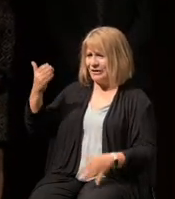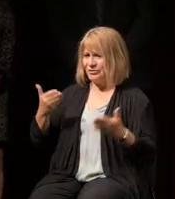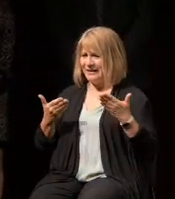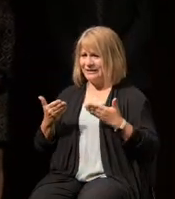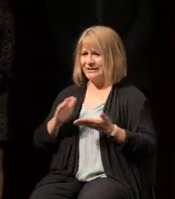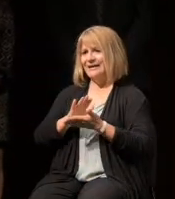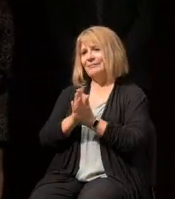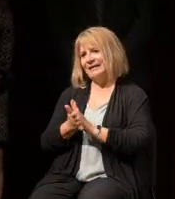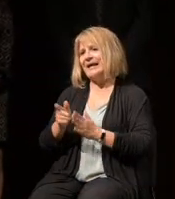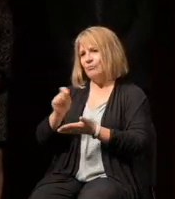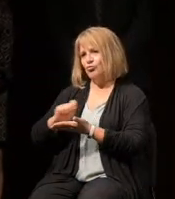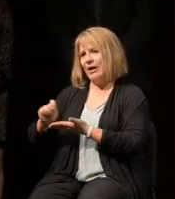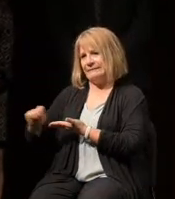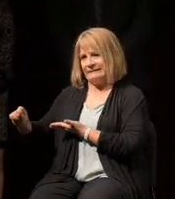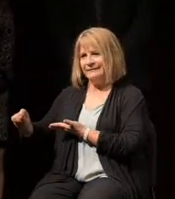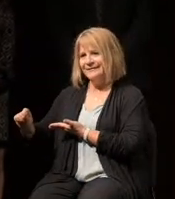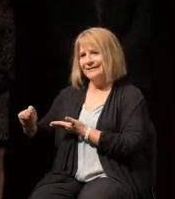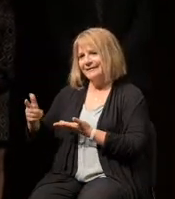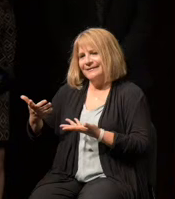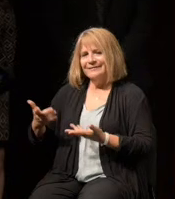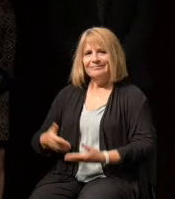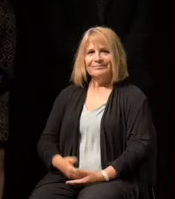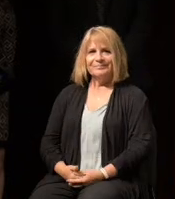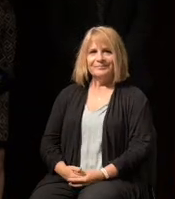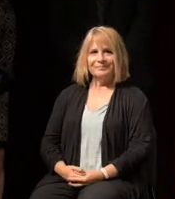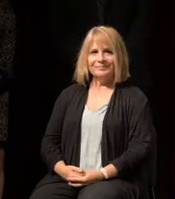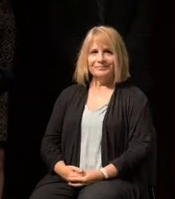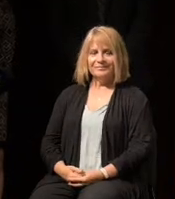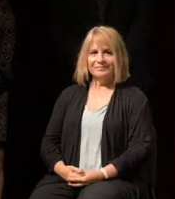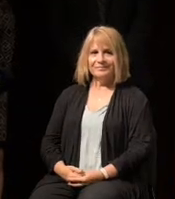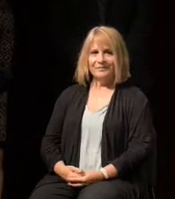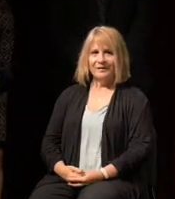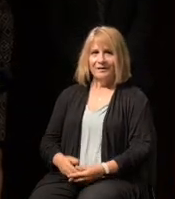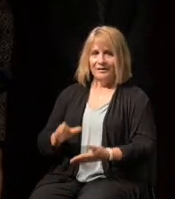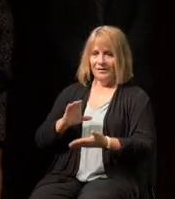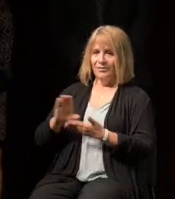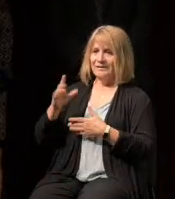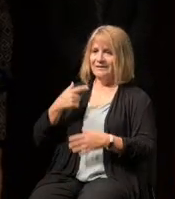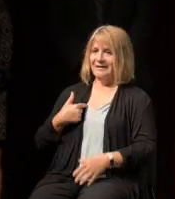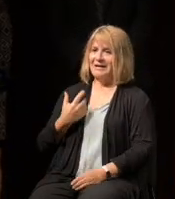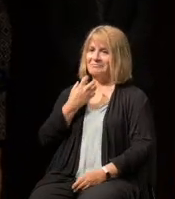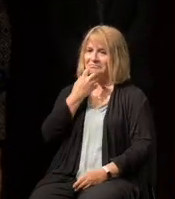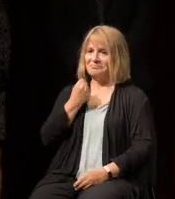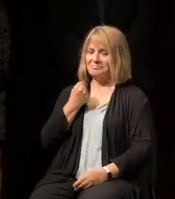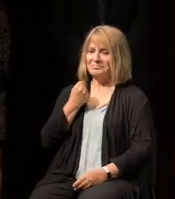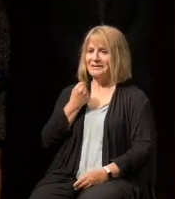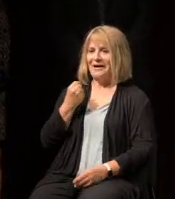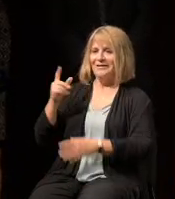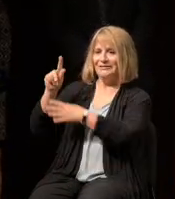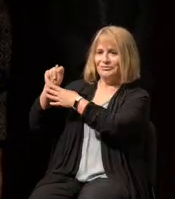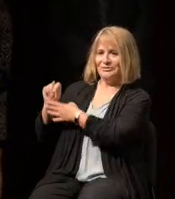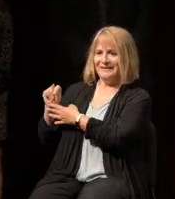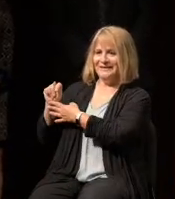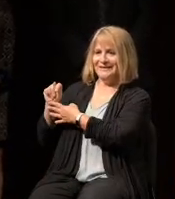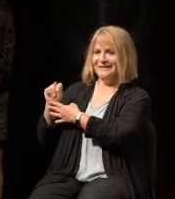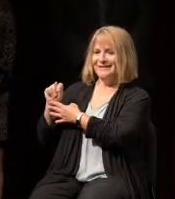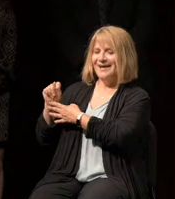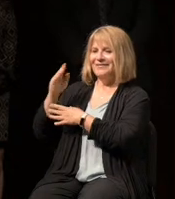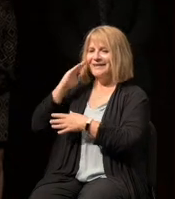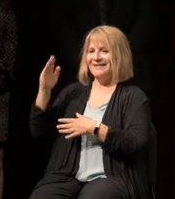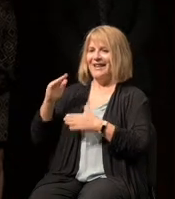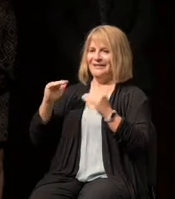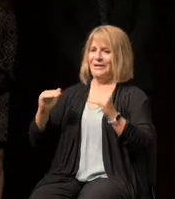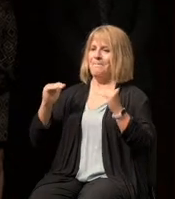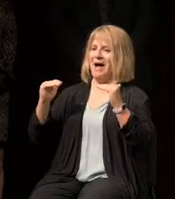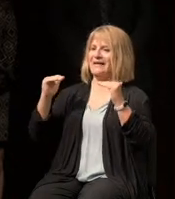written introductions this morning. So Cuesta College has a beloved tradition of acknowledging milestones with pens